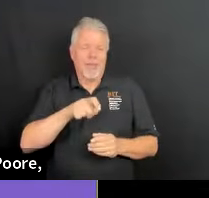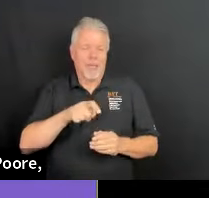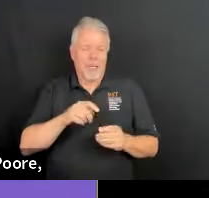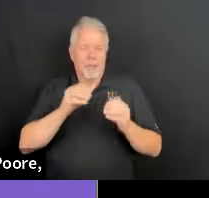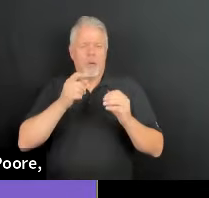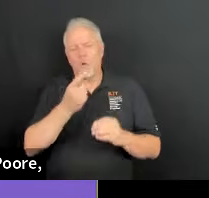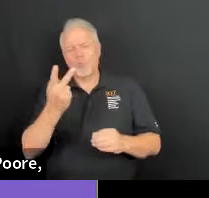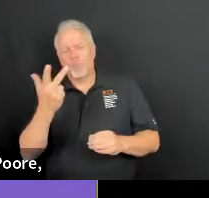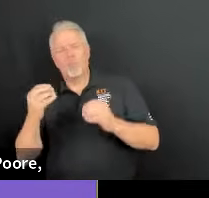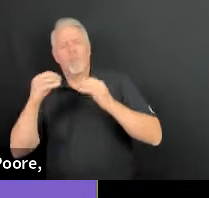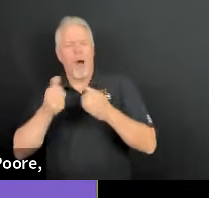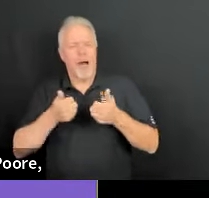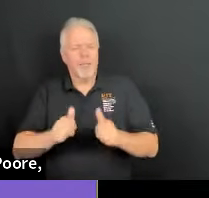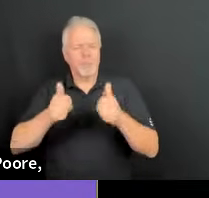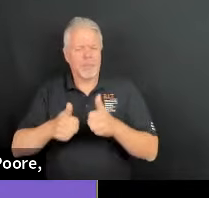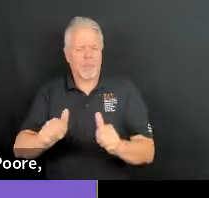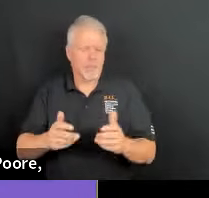inner workings of their own soul.